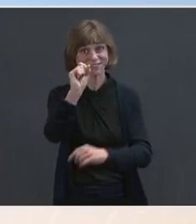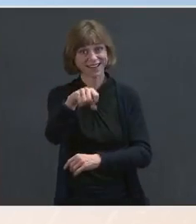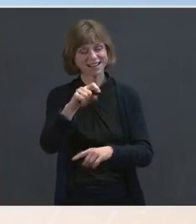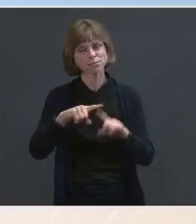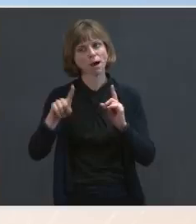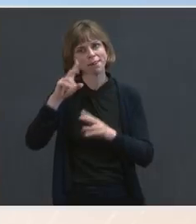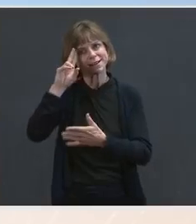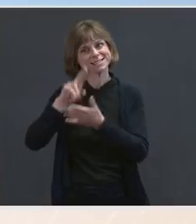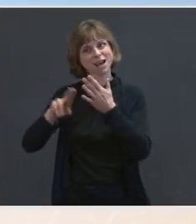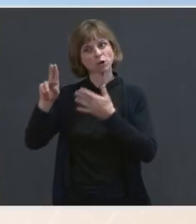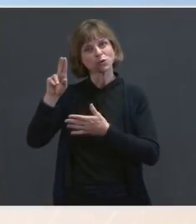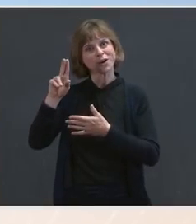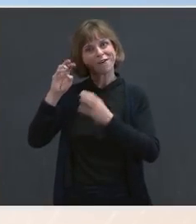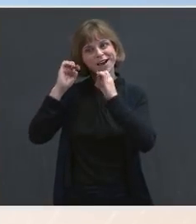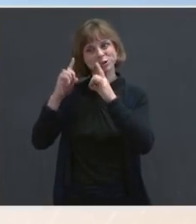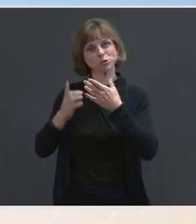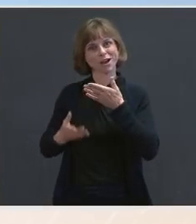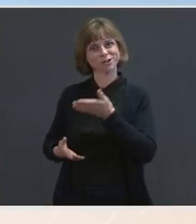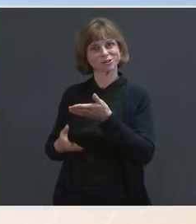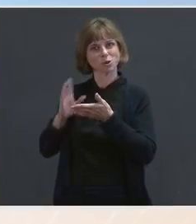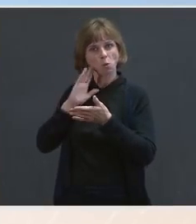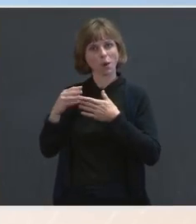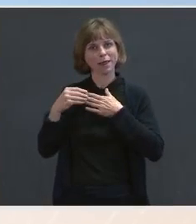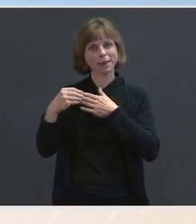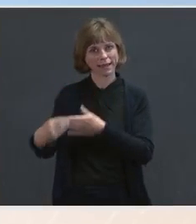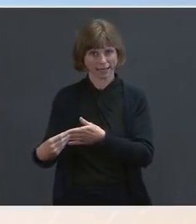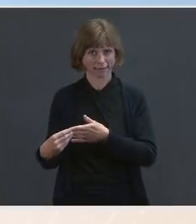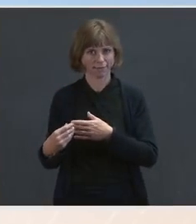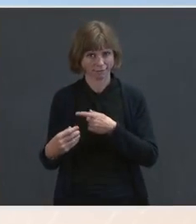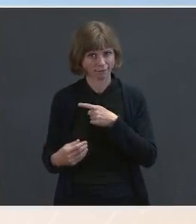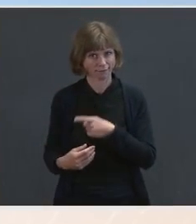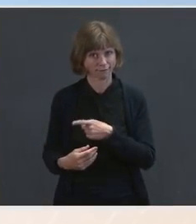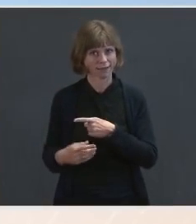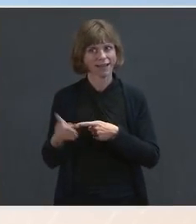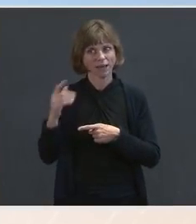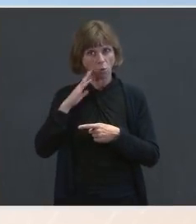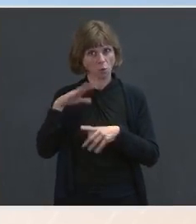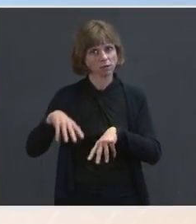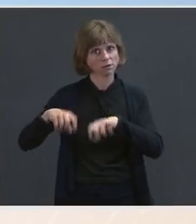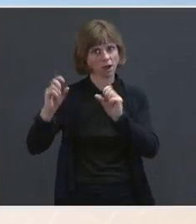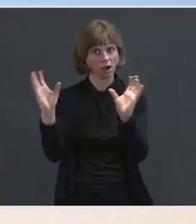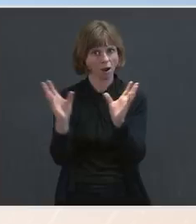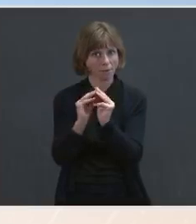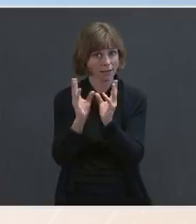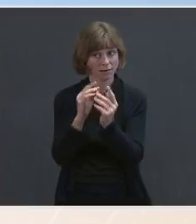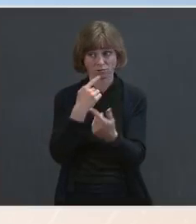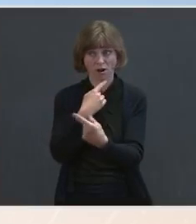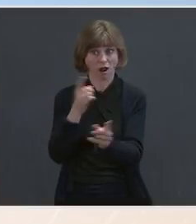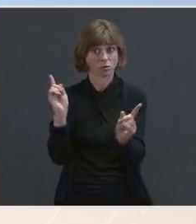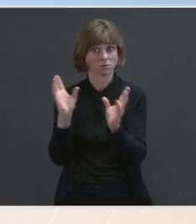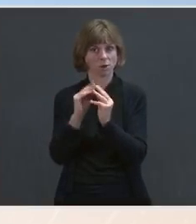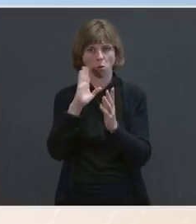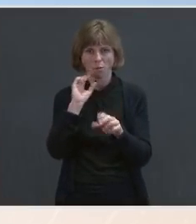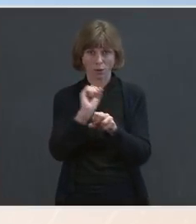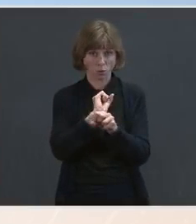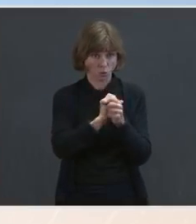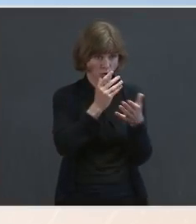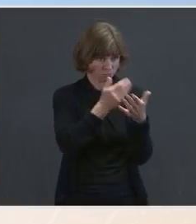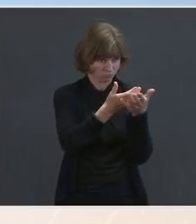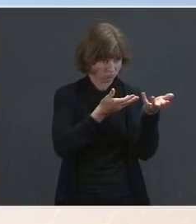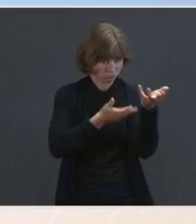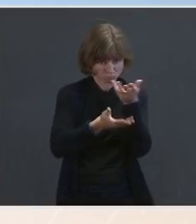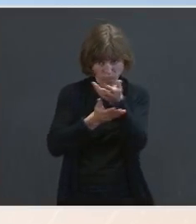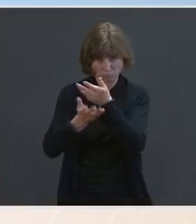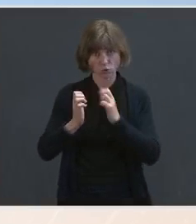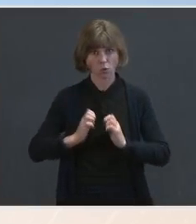is going to be leading this effort. He's going to have a summit he's announced. He's going to be working closely to help school districts work with them to